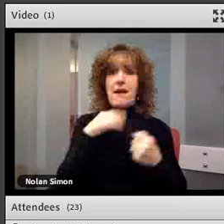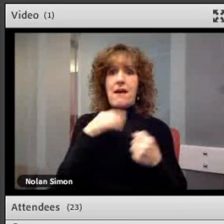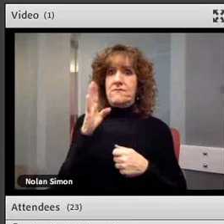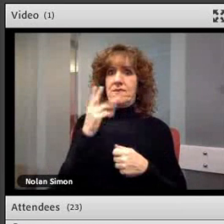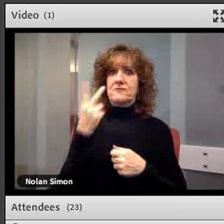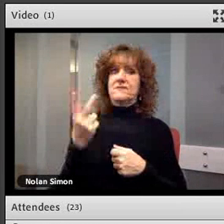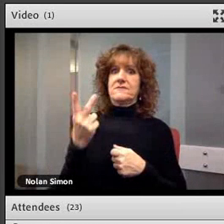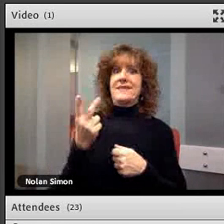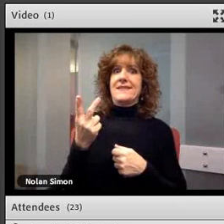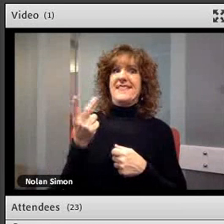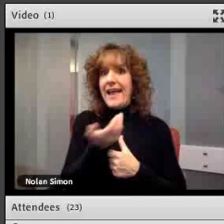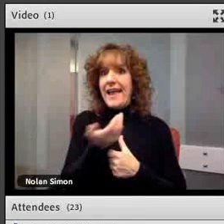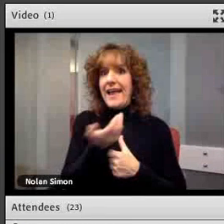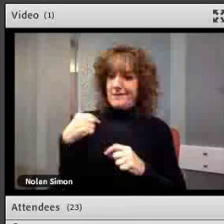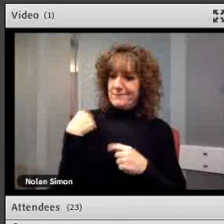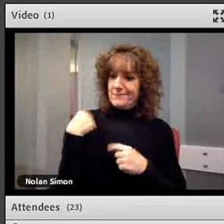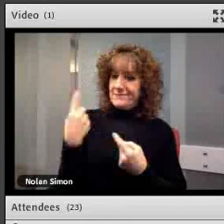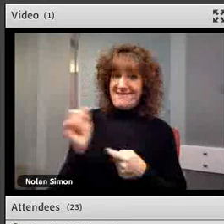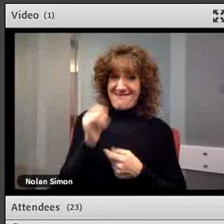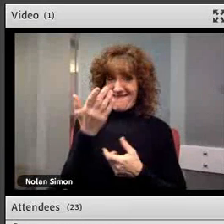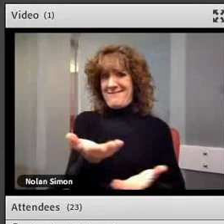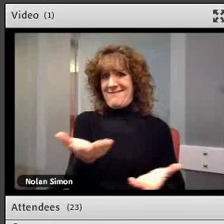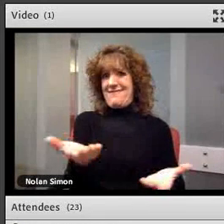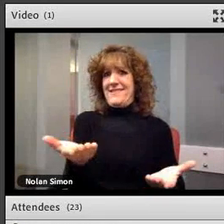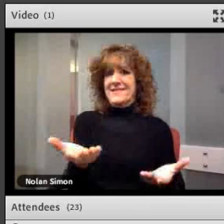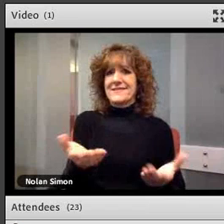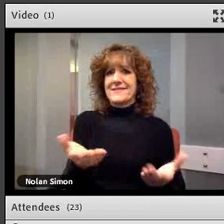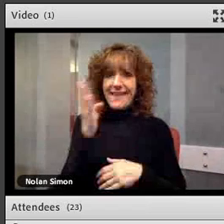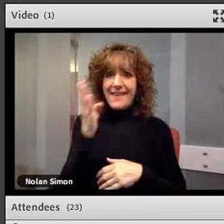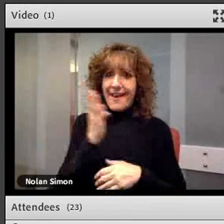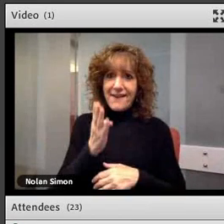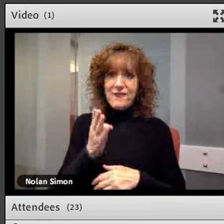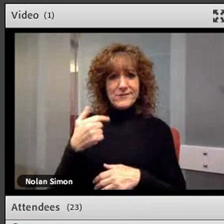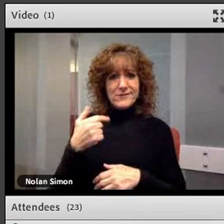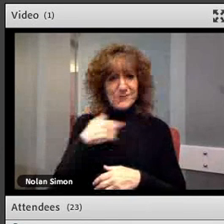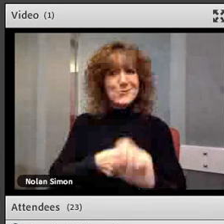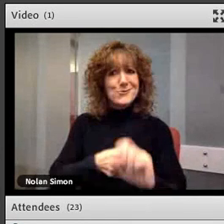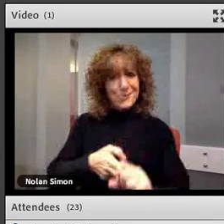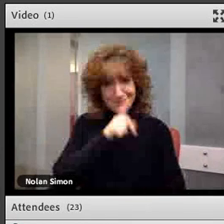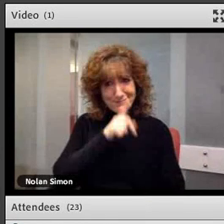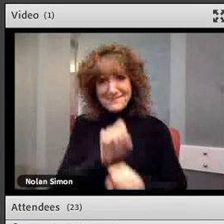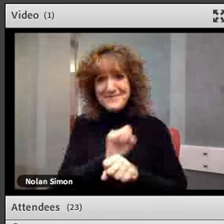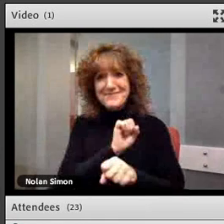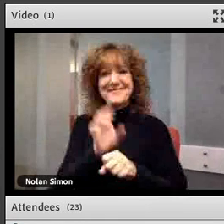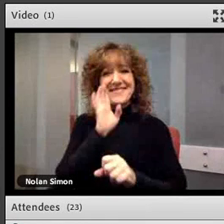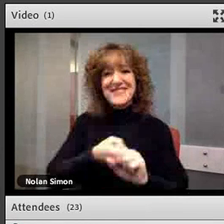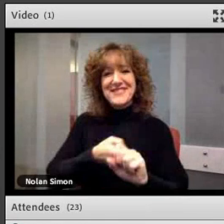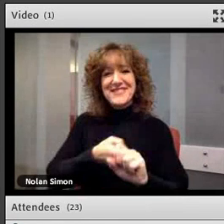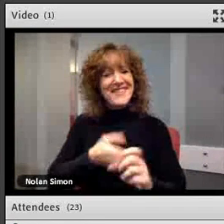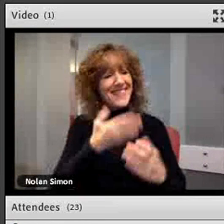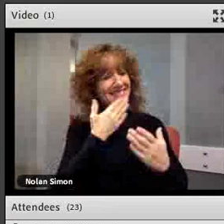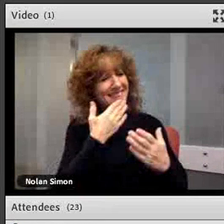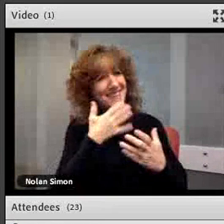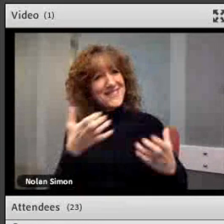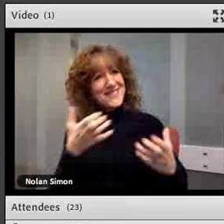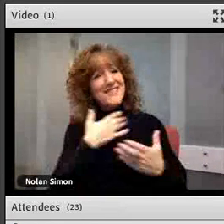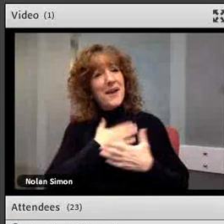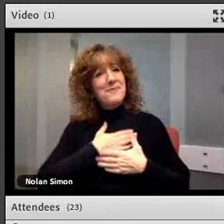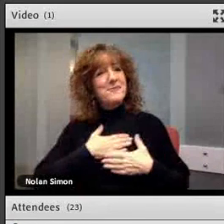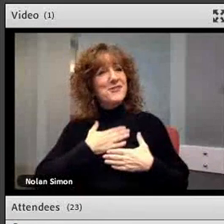seen anything like this out there, so I'm going to join. Thank you so much.